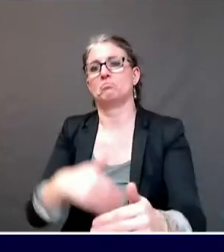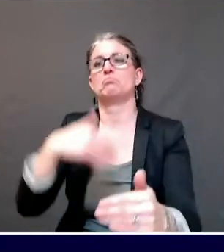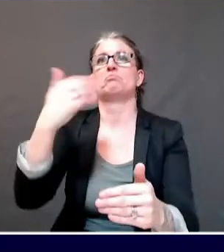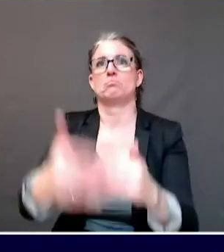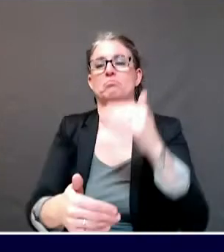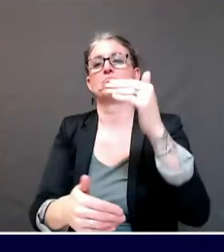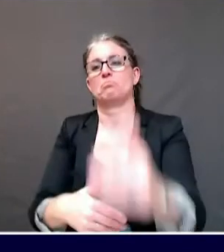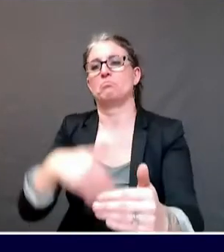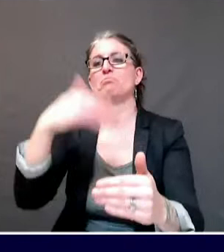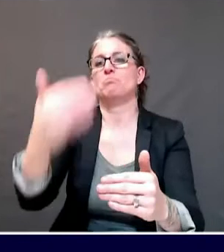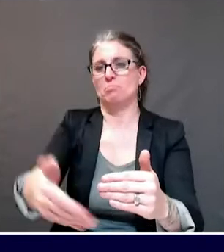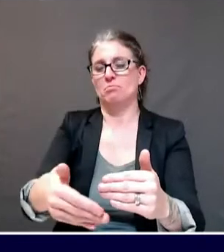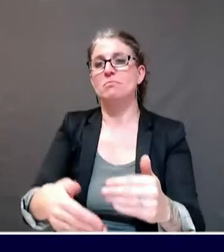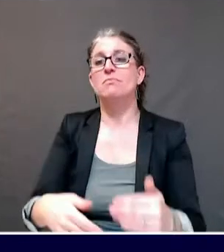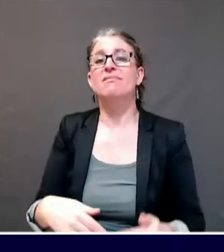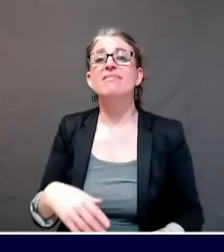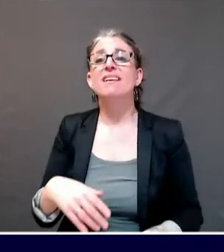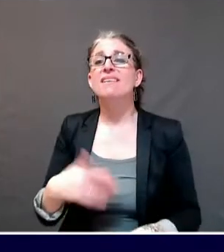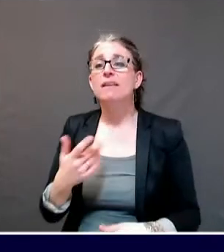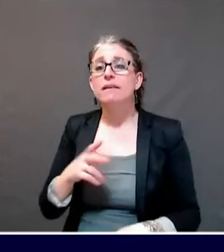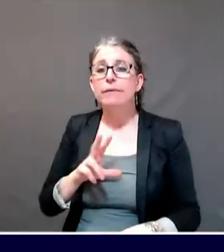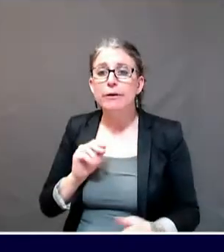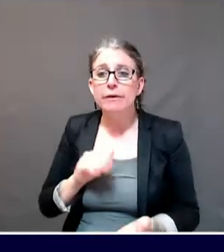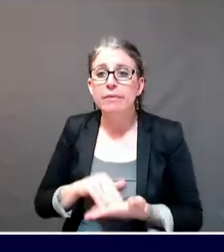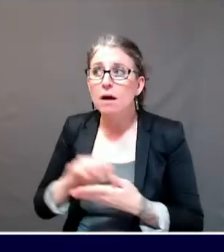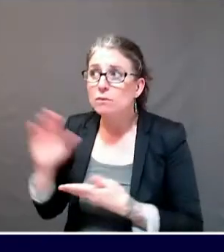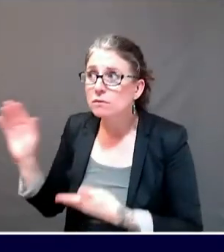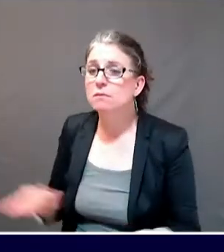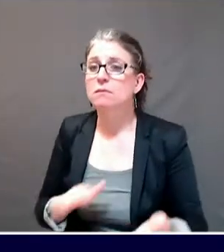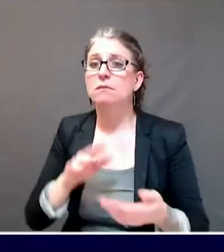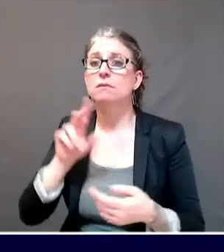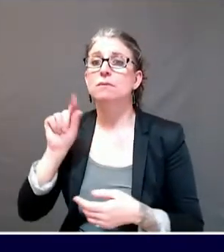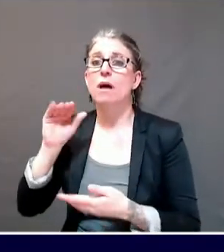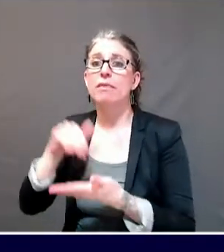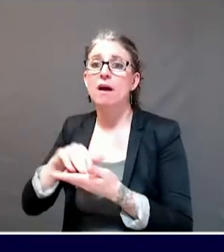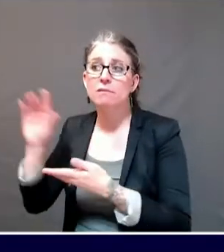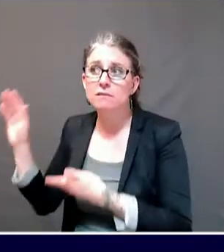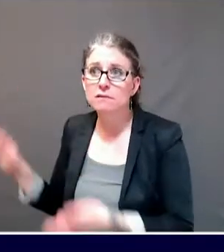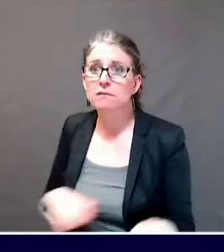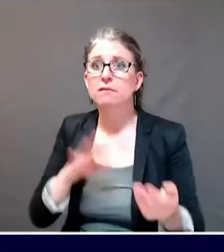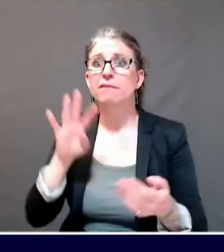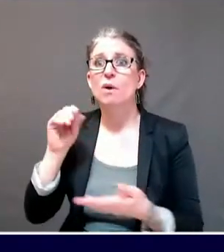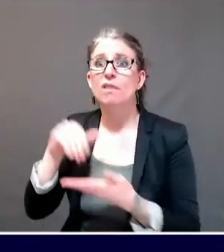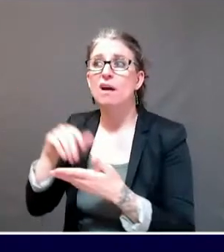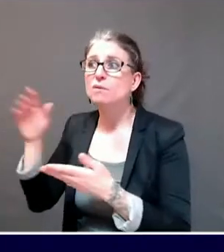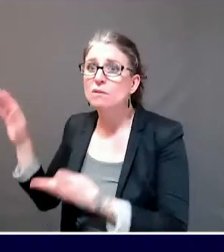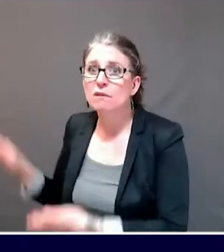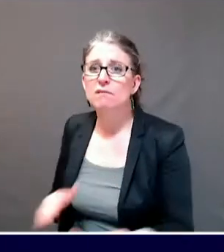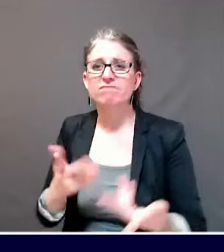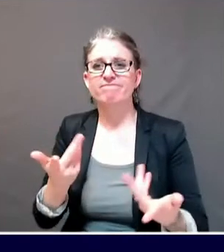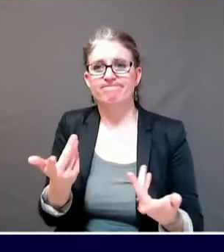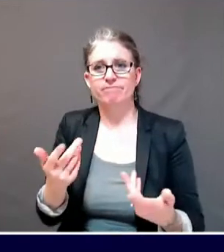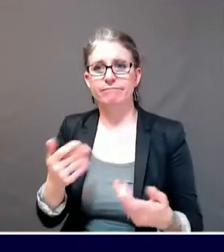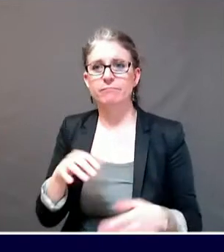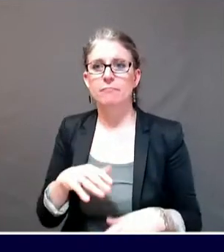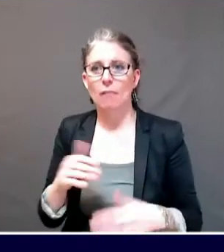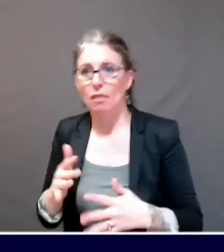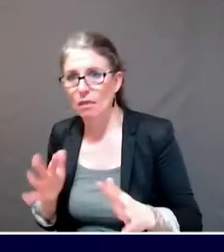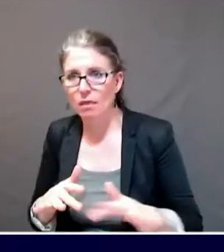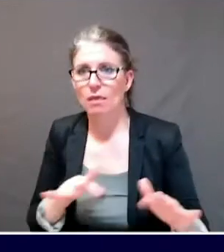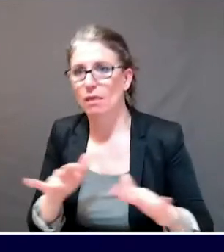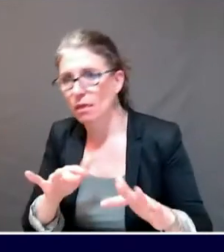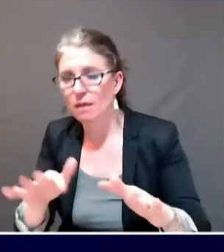thousands of doses more per week, 60, 70, 80,000, that we start really lifting those